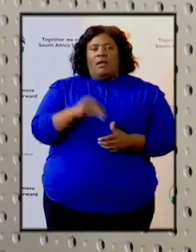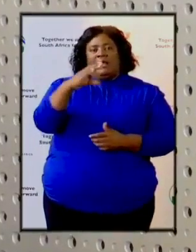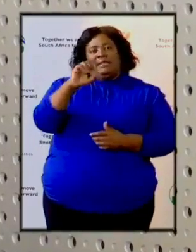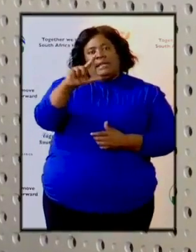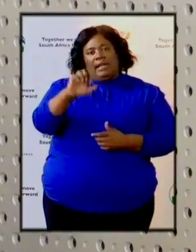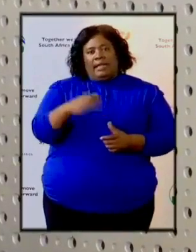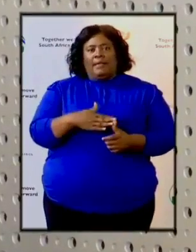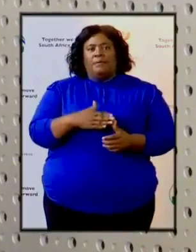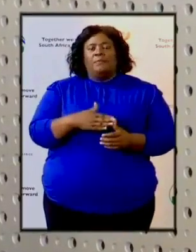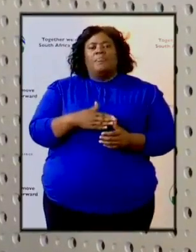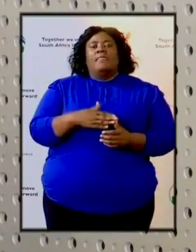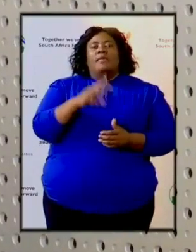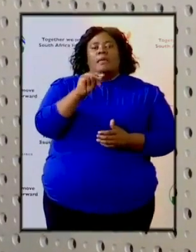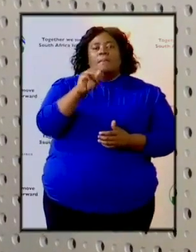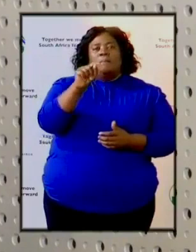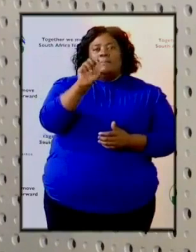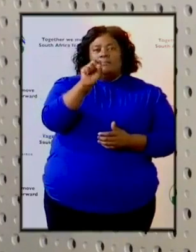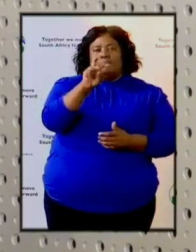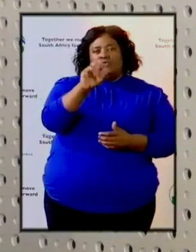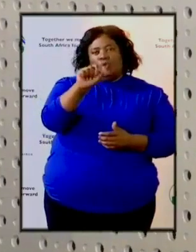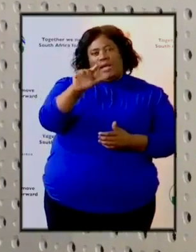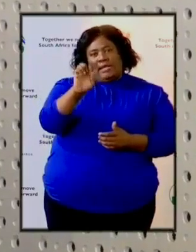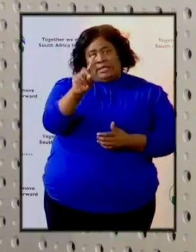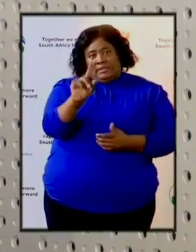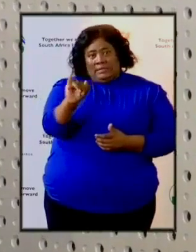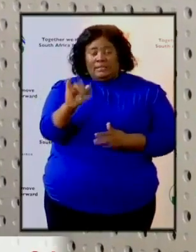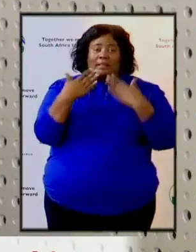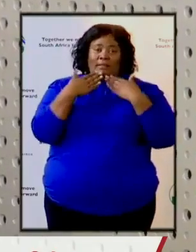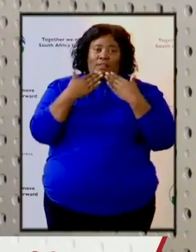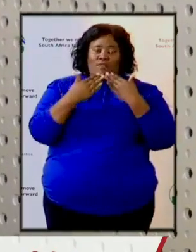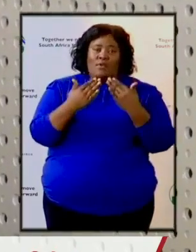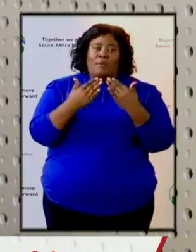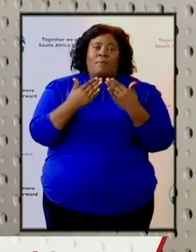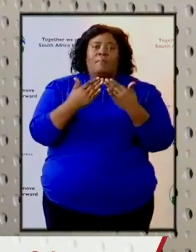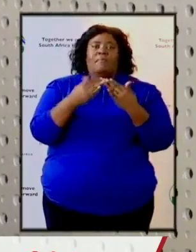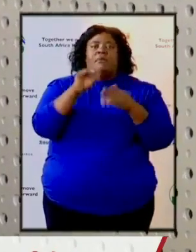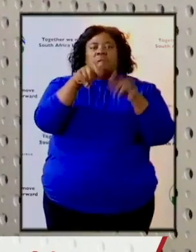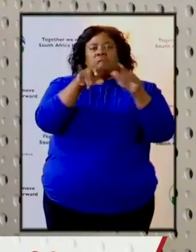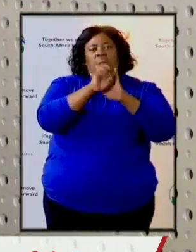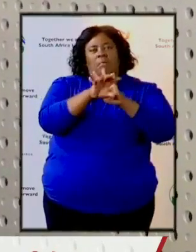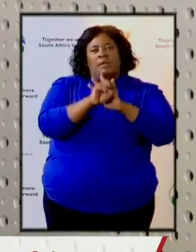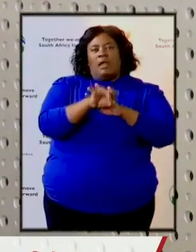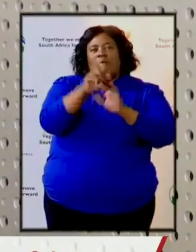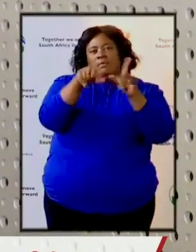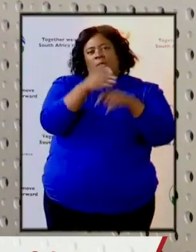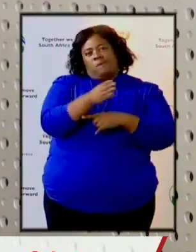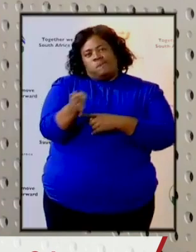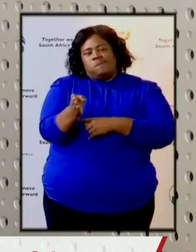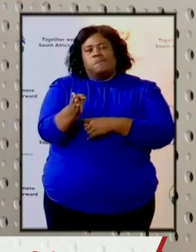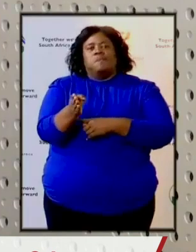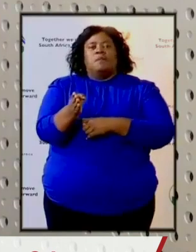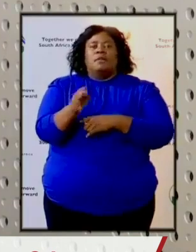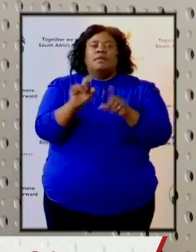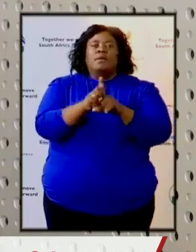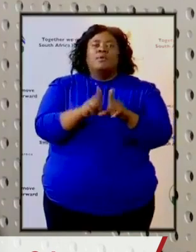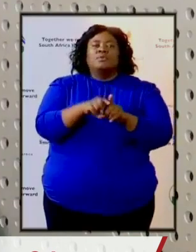and Minister Mtswaledi. Thank you very much, colleagues of the media present and those who are